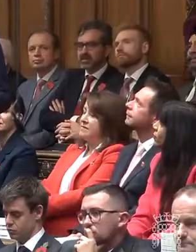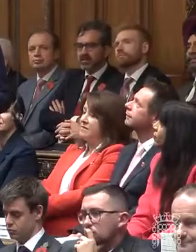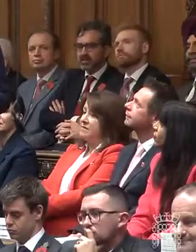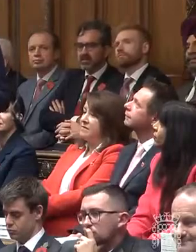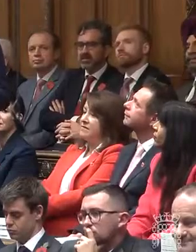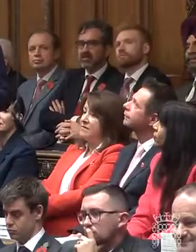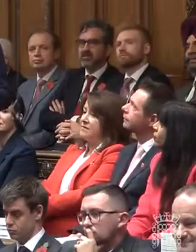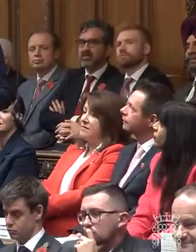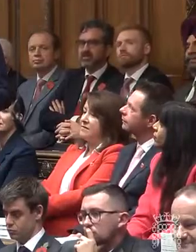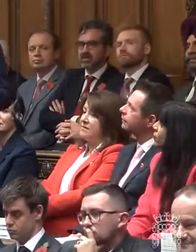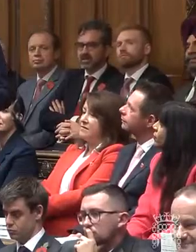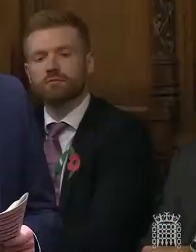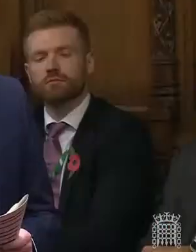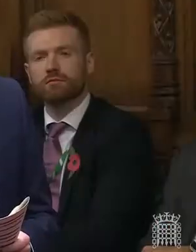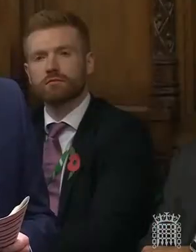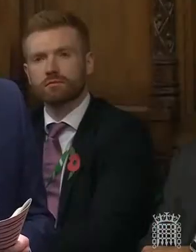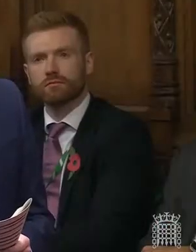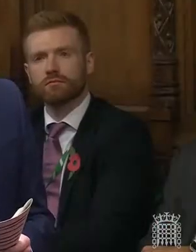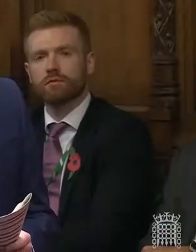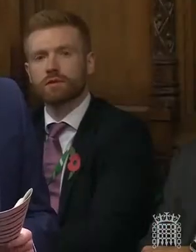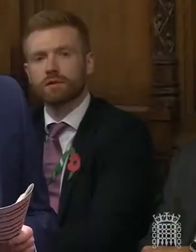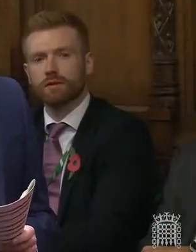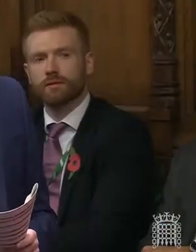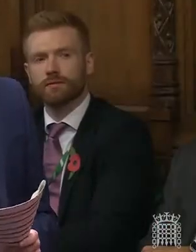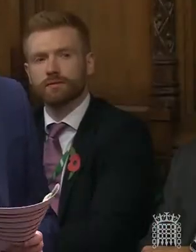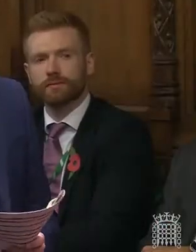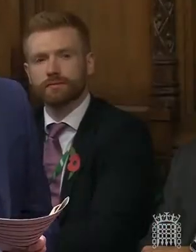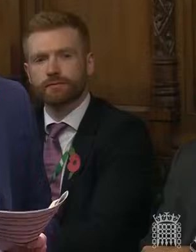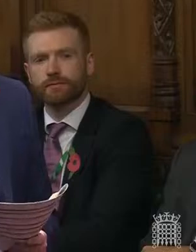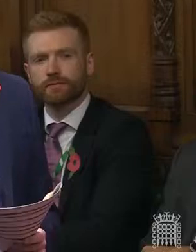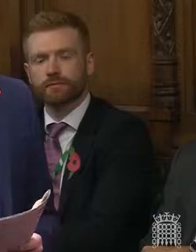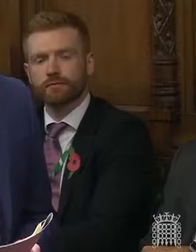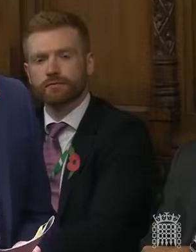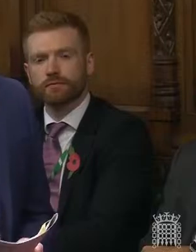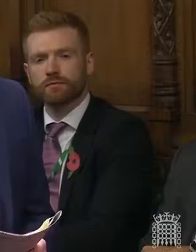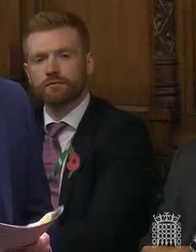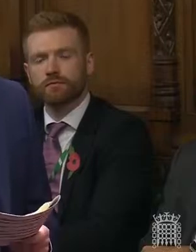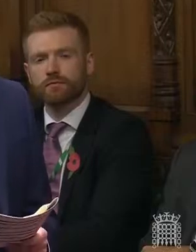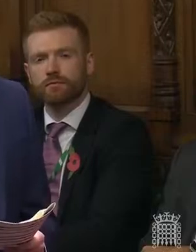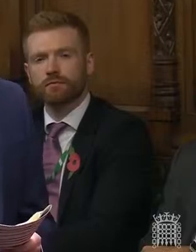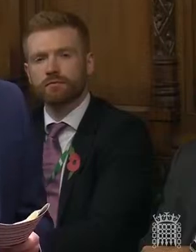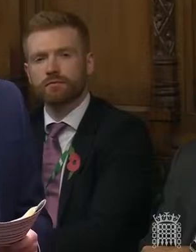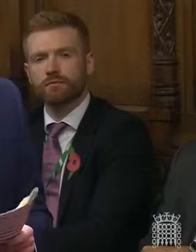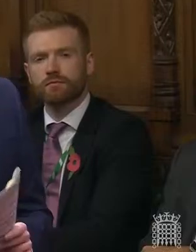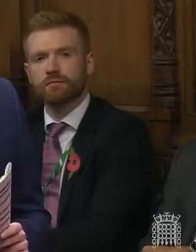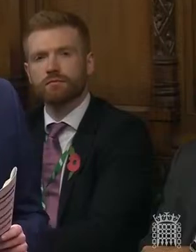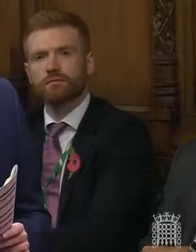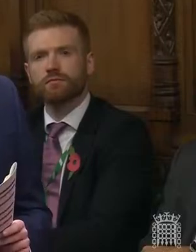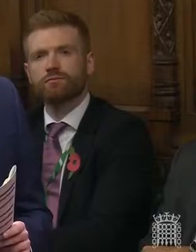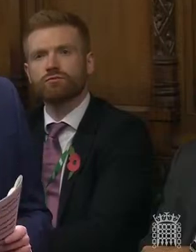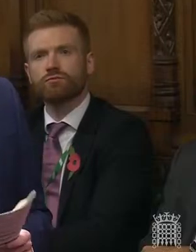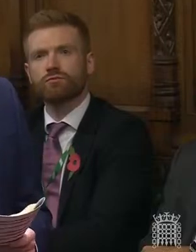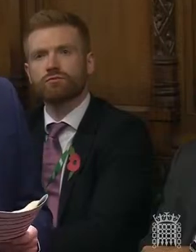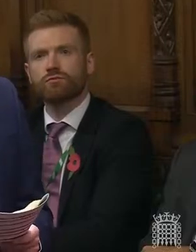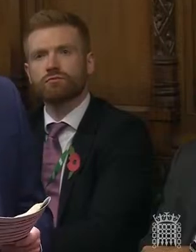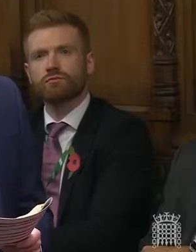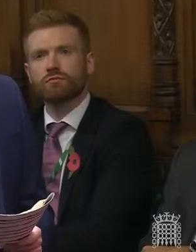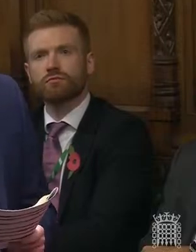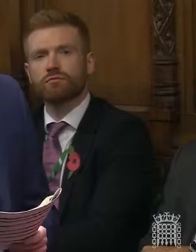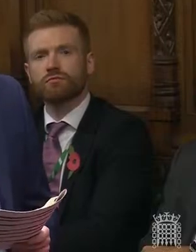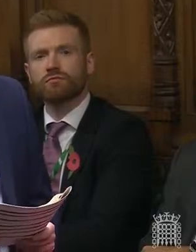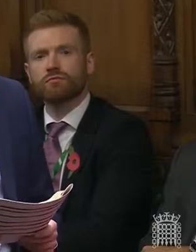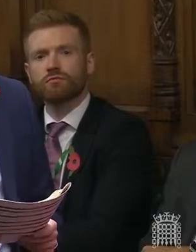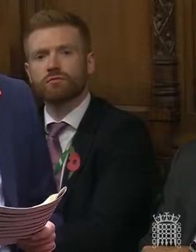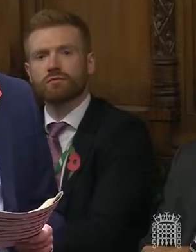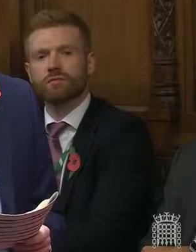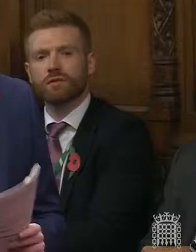their children and their family finances when they hear the party opposite and its new leader say that maternity pay